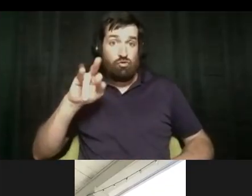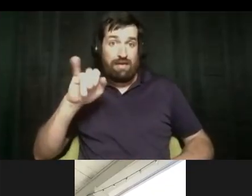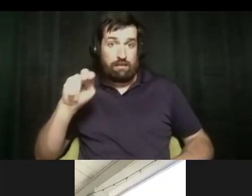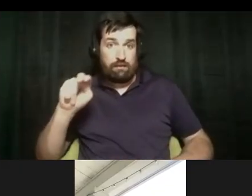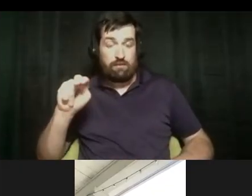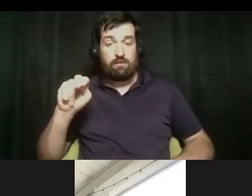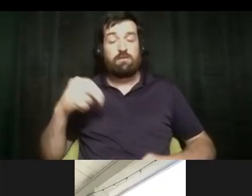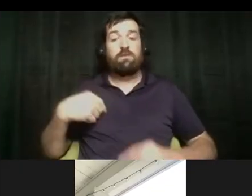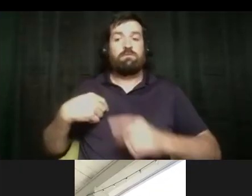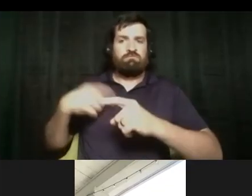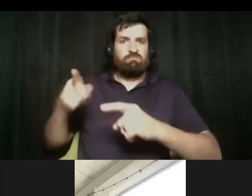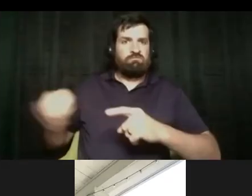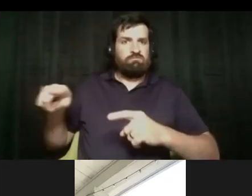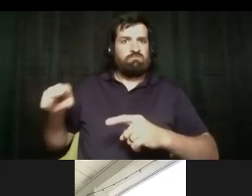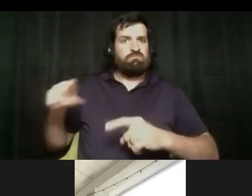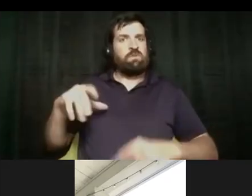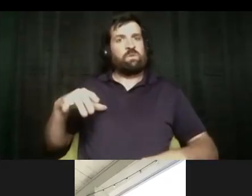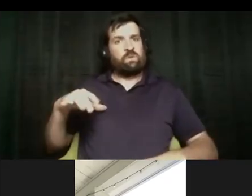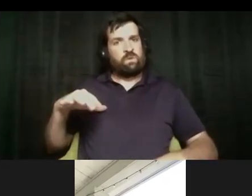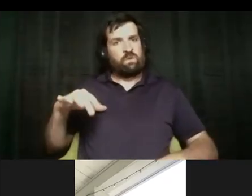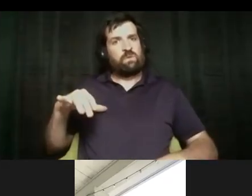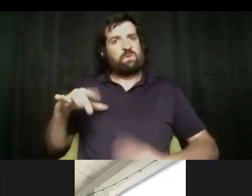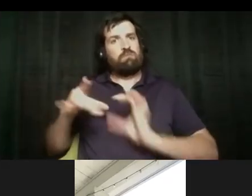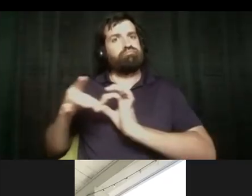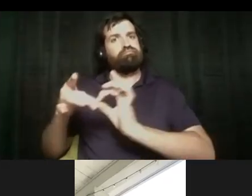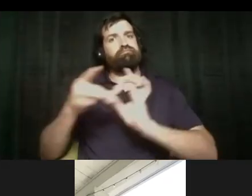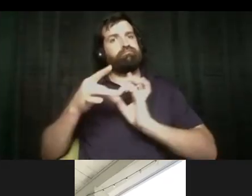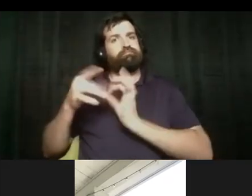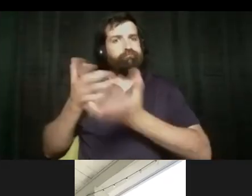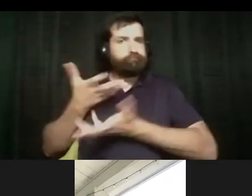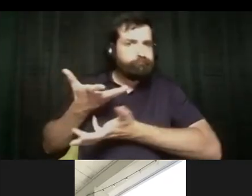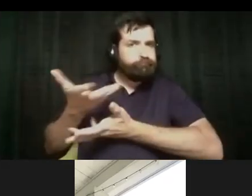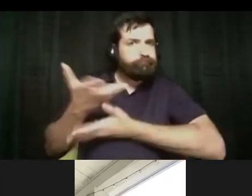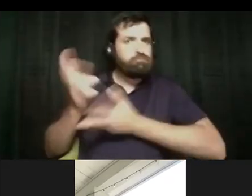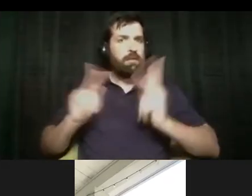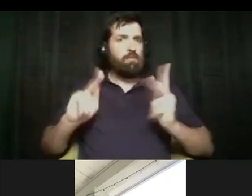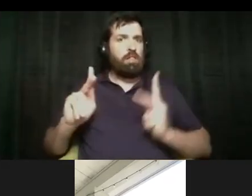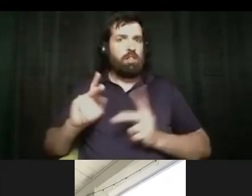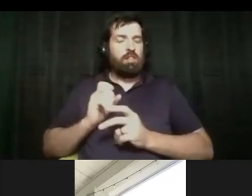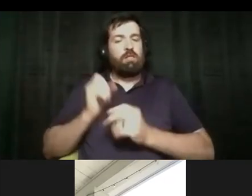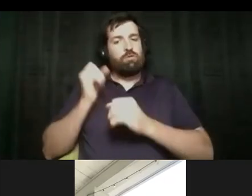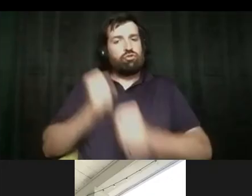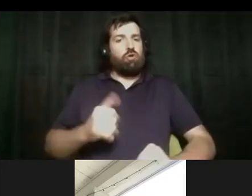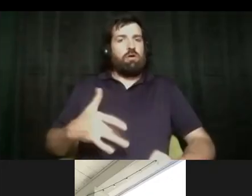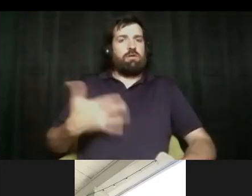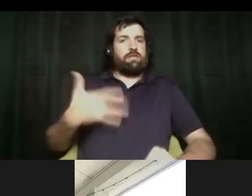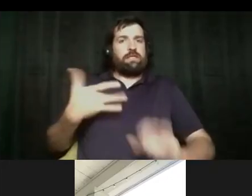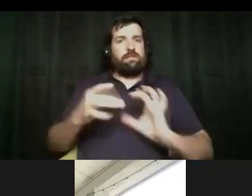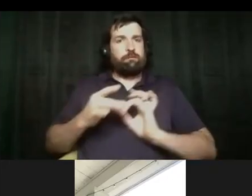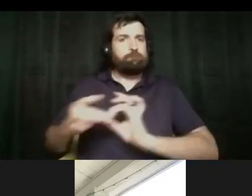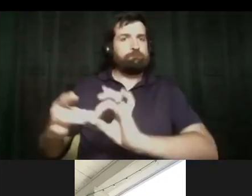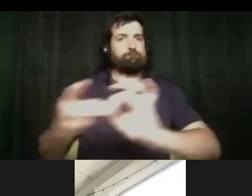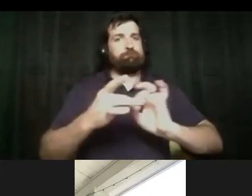are pretty cooperative people. They seem to have a pretty strong sense of unity in